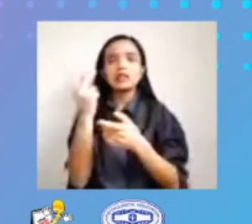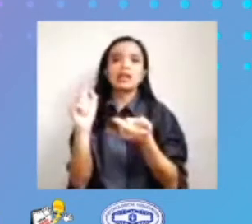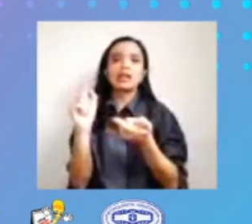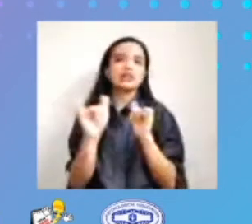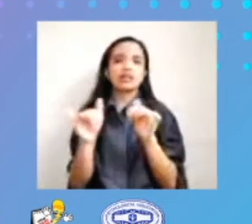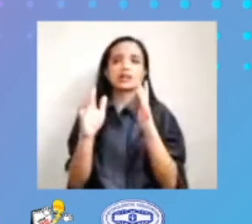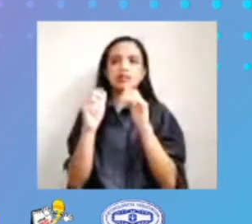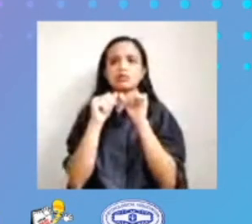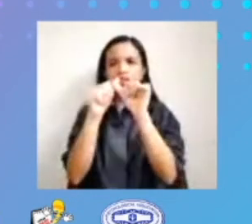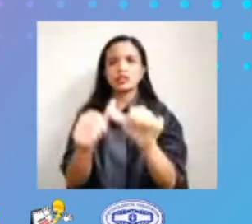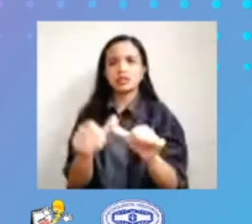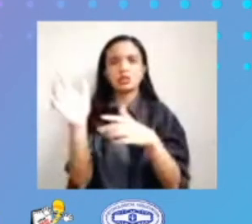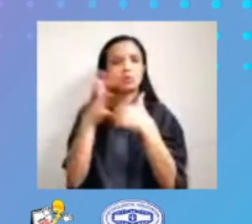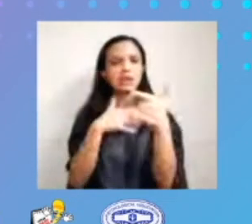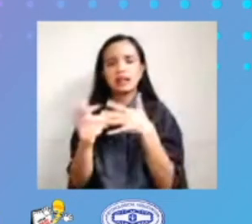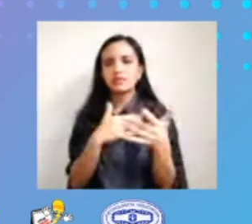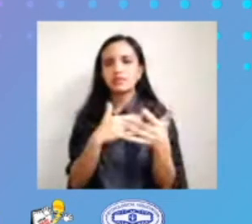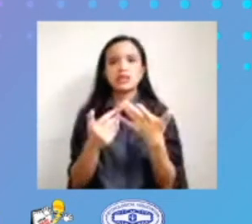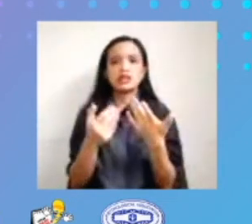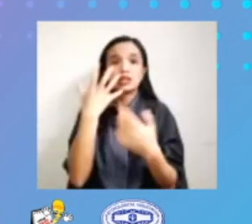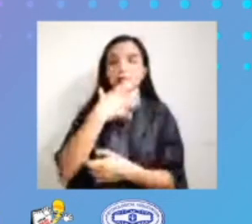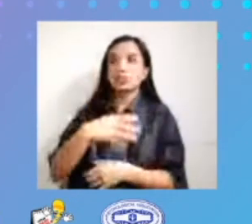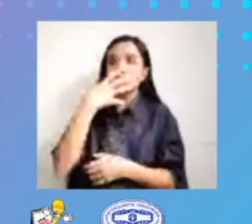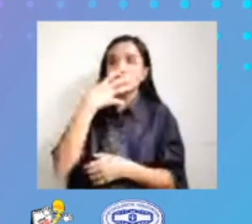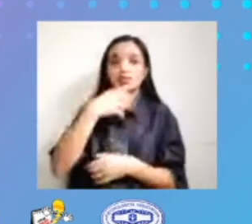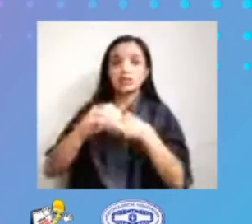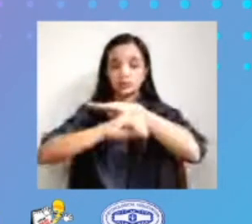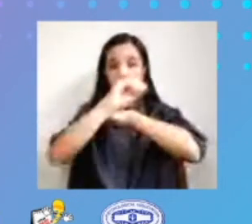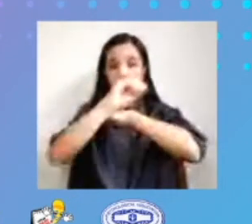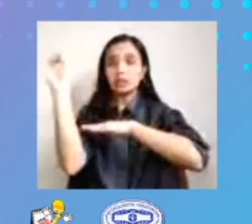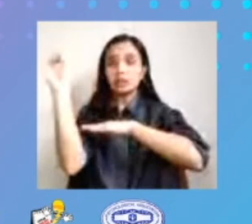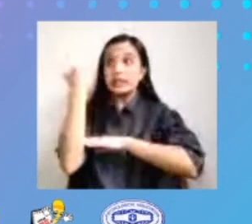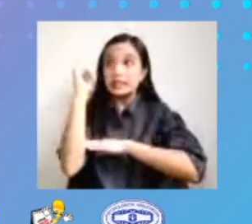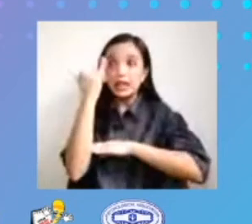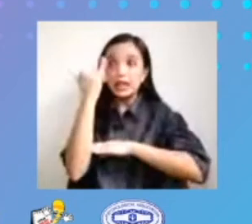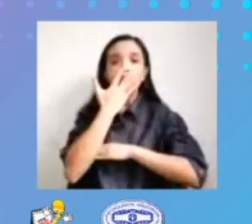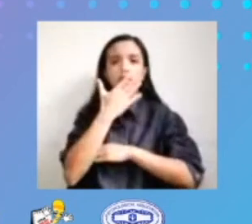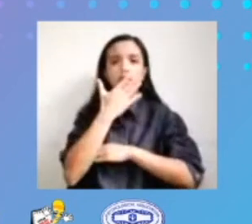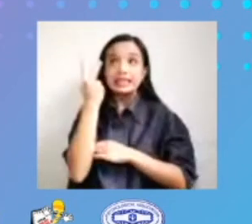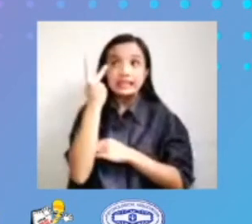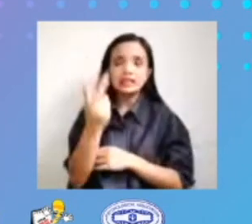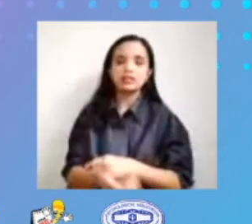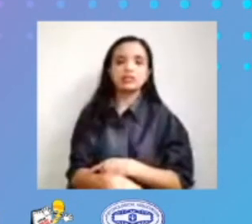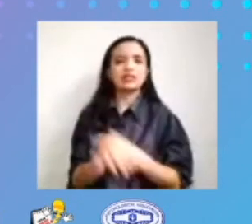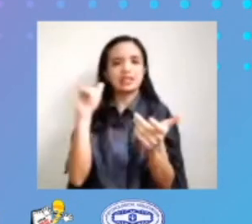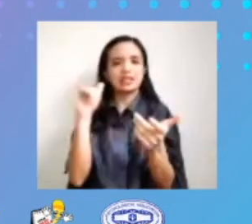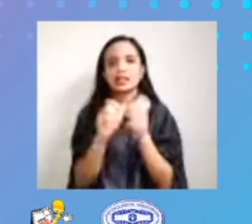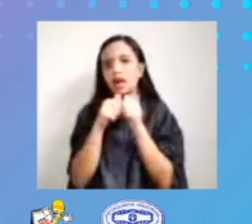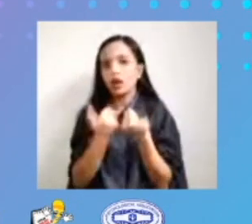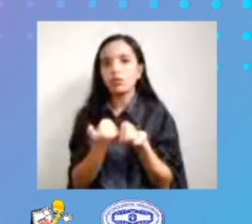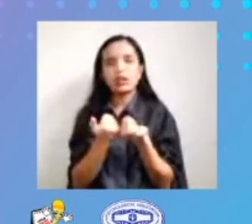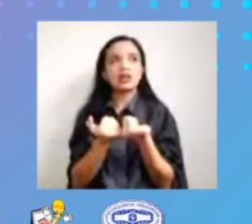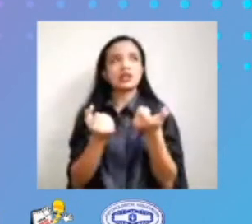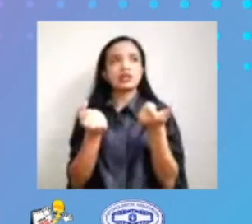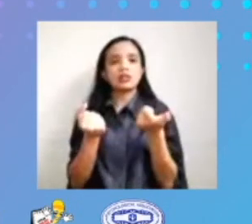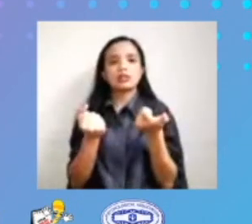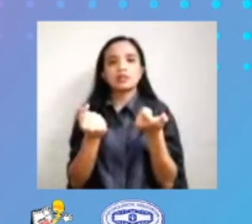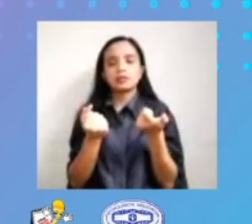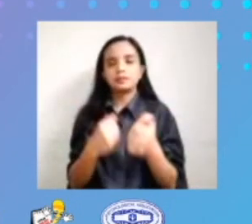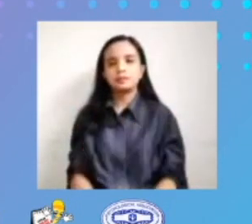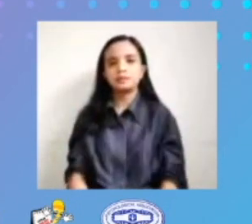the things that you listen to, that you watch, diba? Yes, because you don't realize, and the things that you say, Ren, or the things